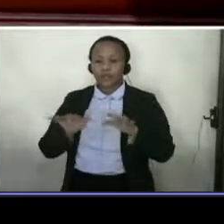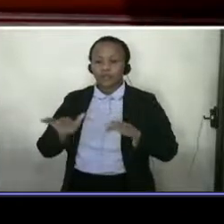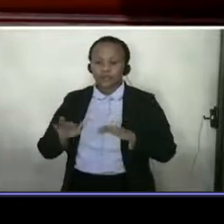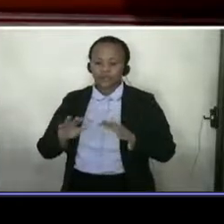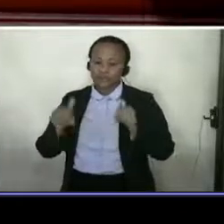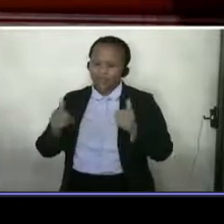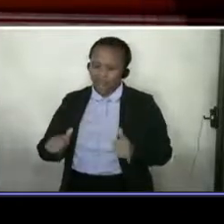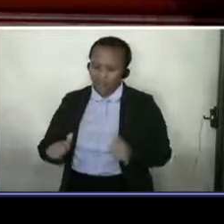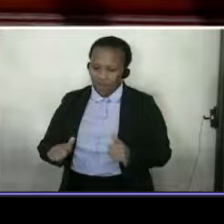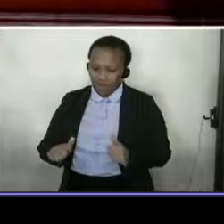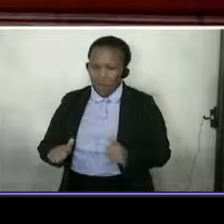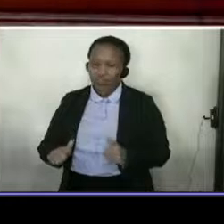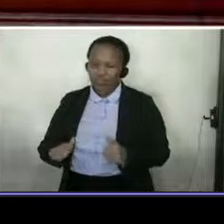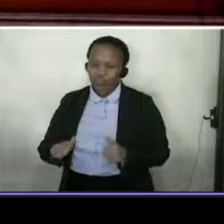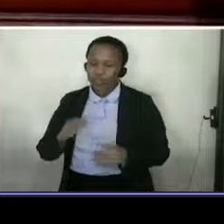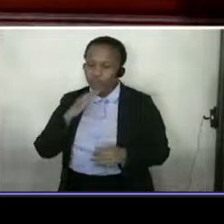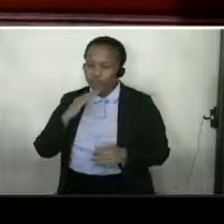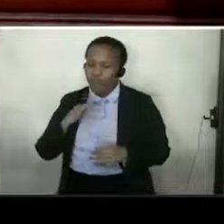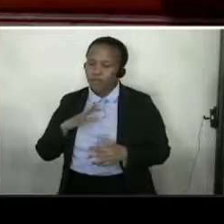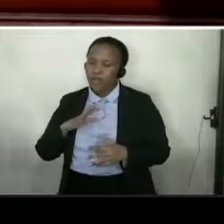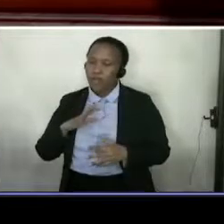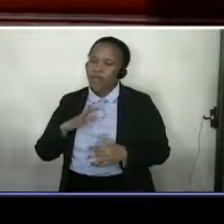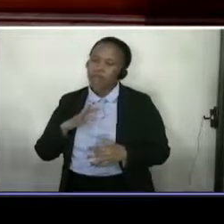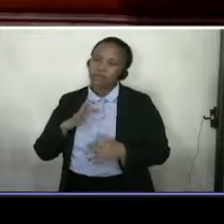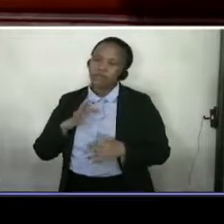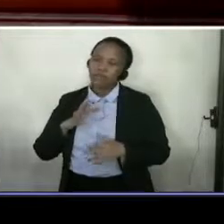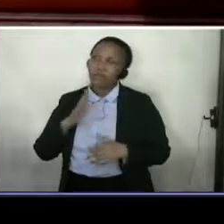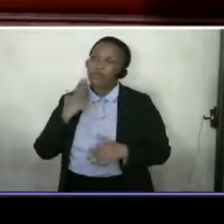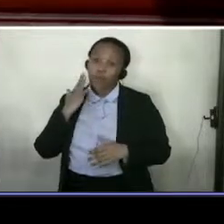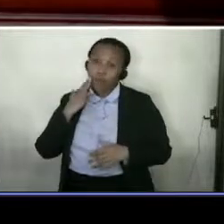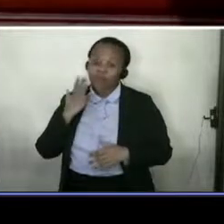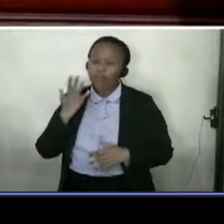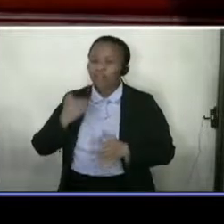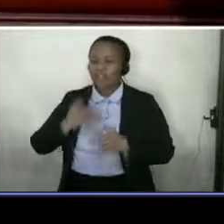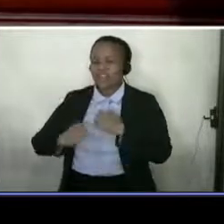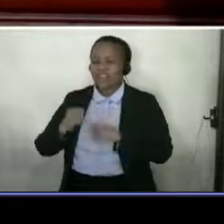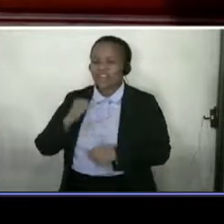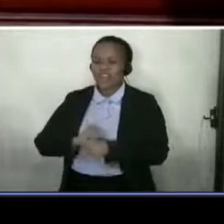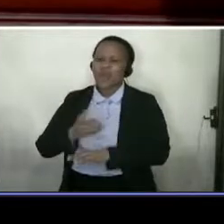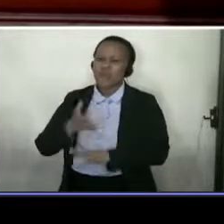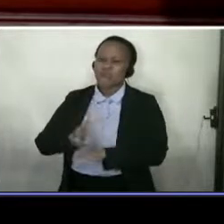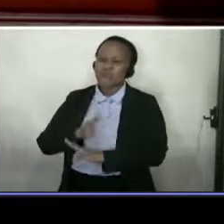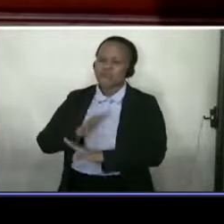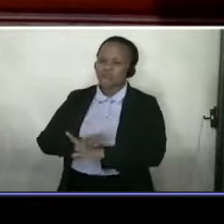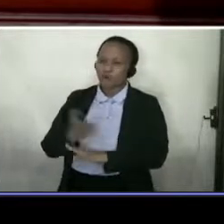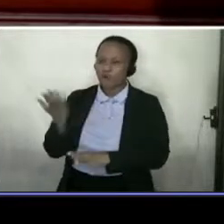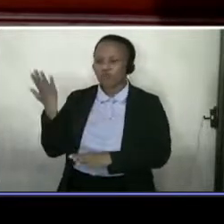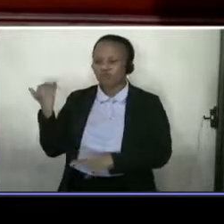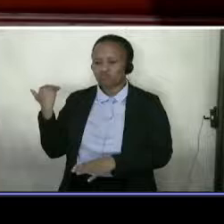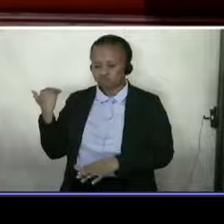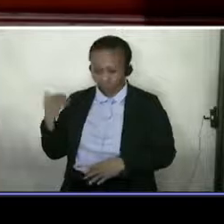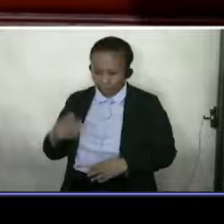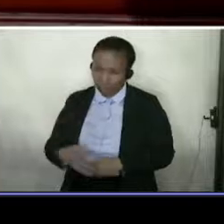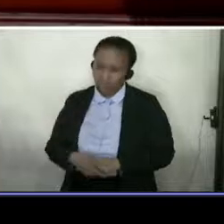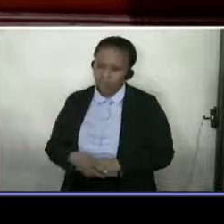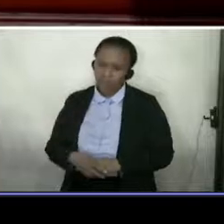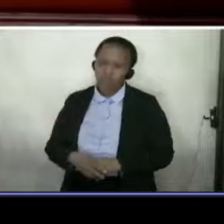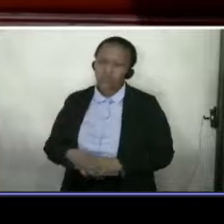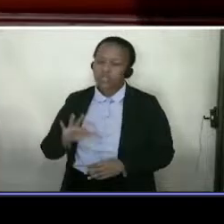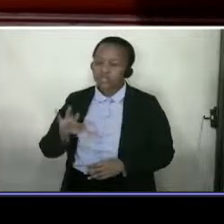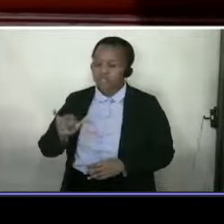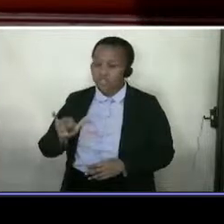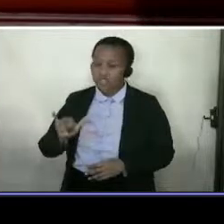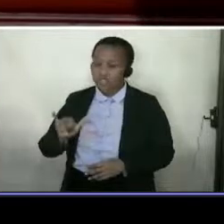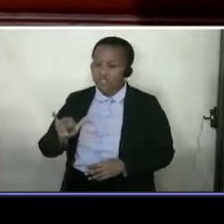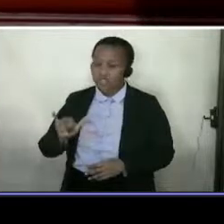the year before then. If you have understood him very well, he talks about